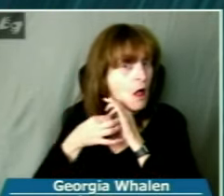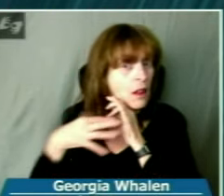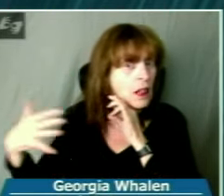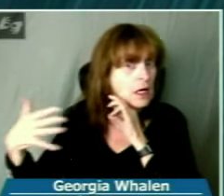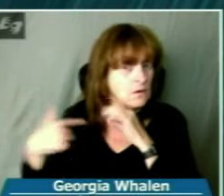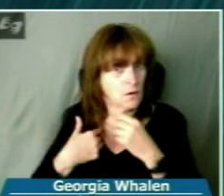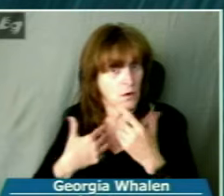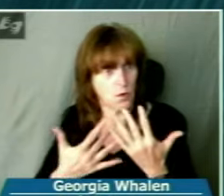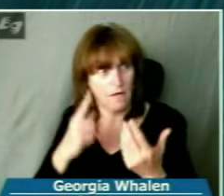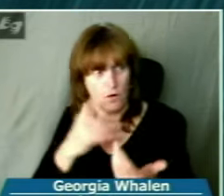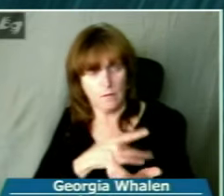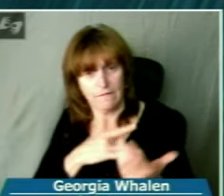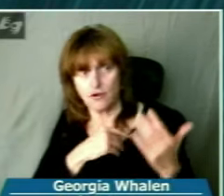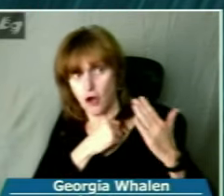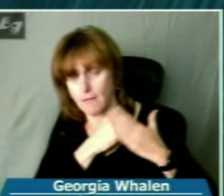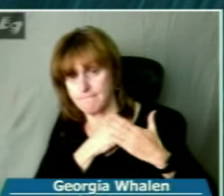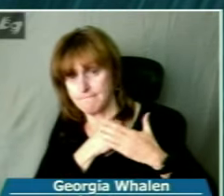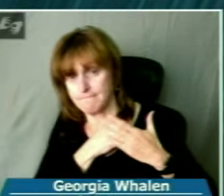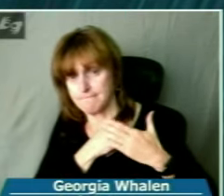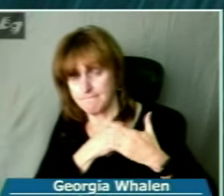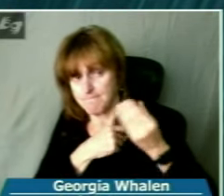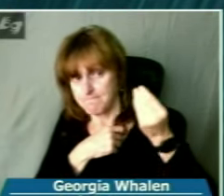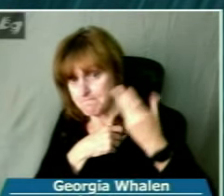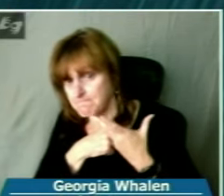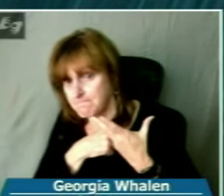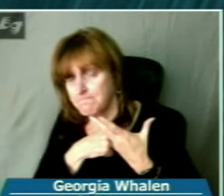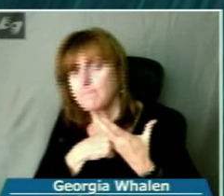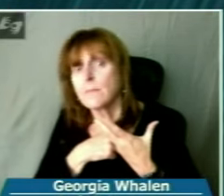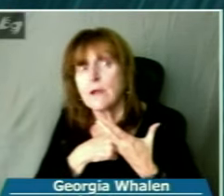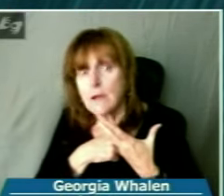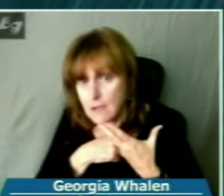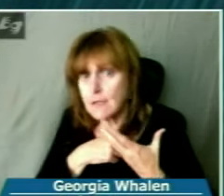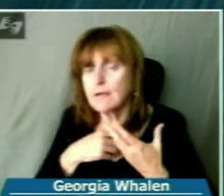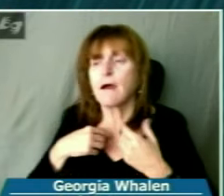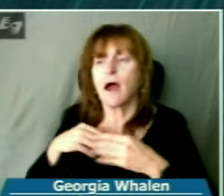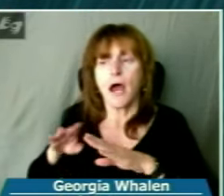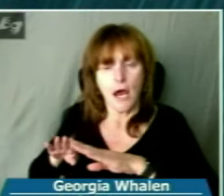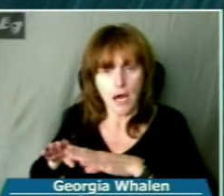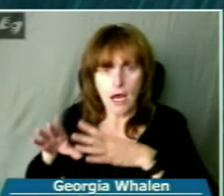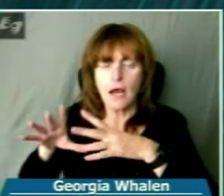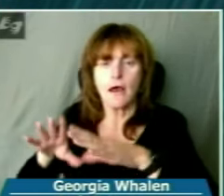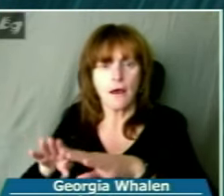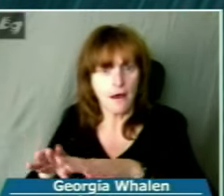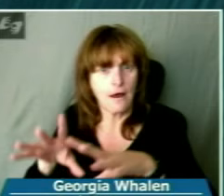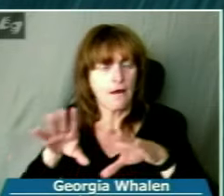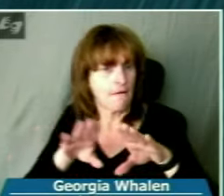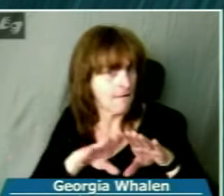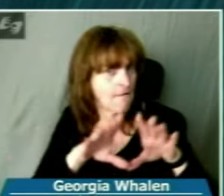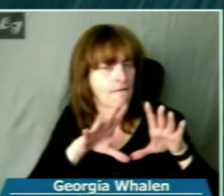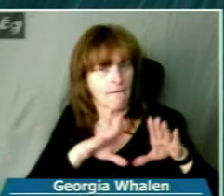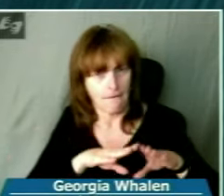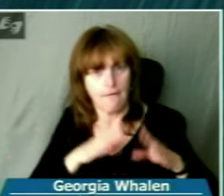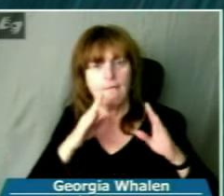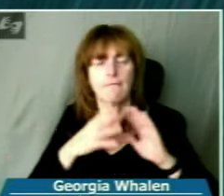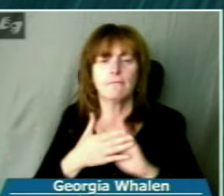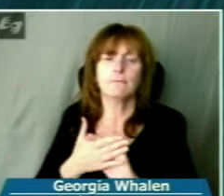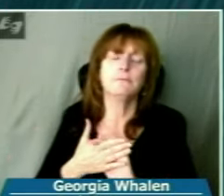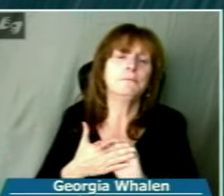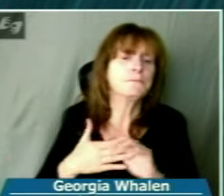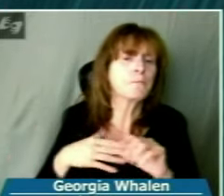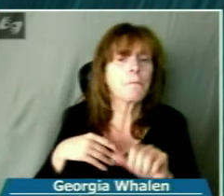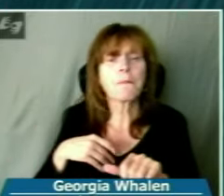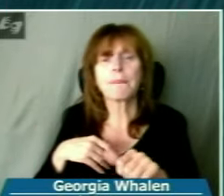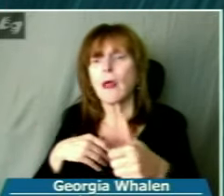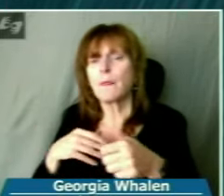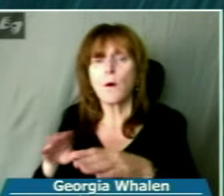straightforward. When the province releases us from those provincial orders, we'll be able to start some of those programs. The others become much more challenging. And the piece